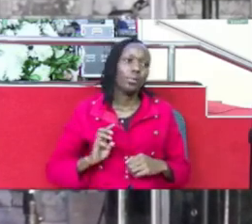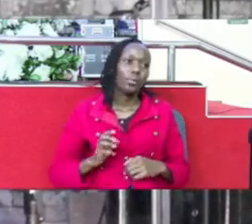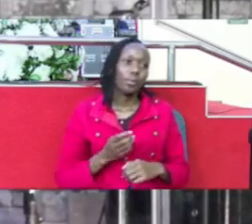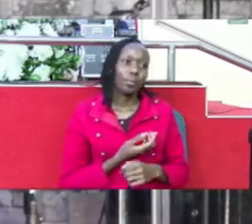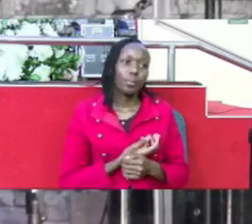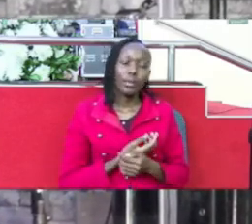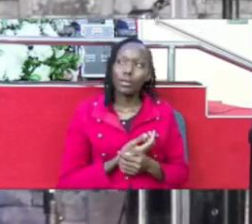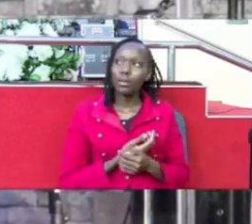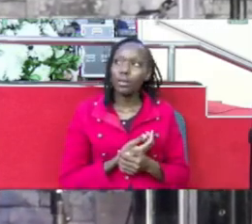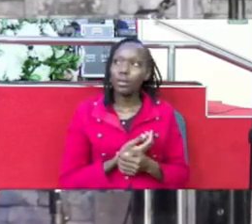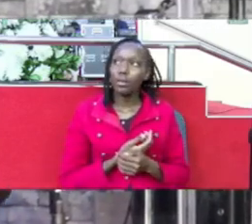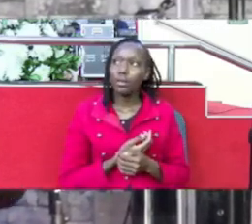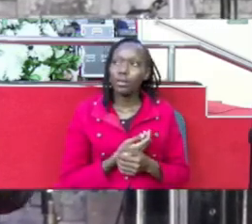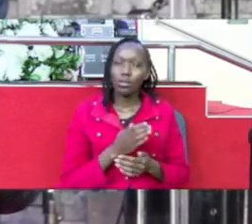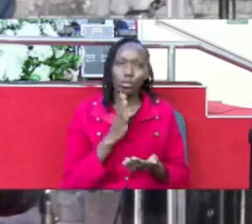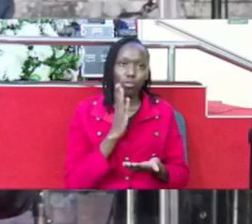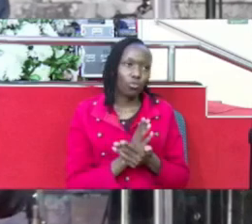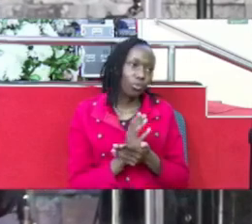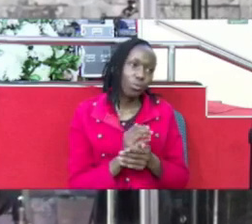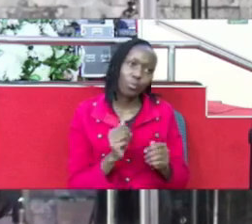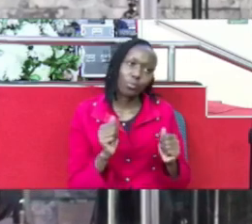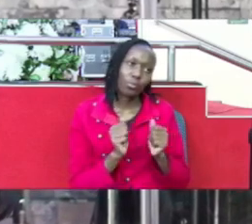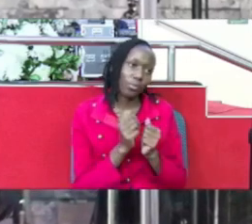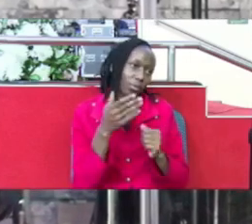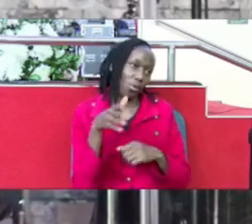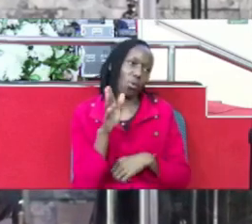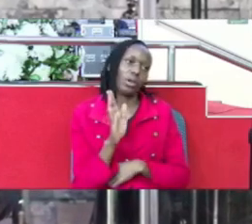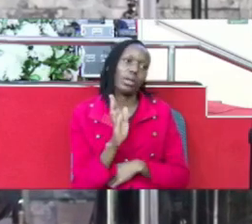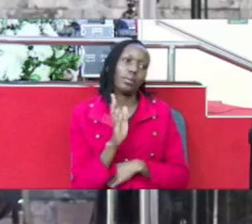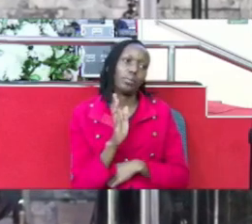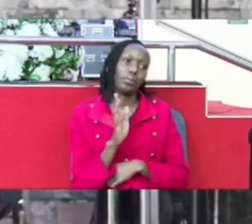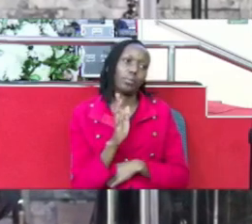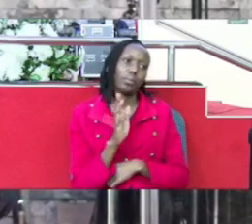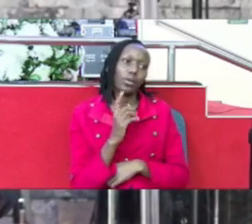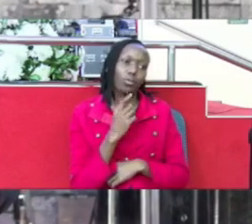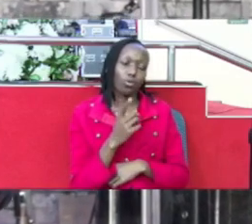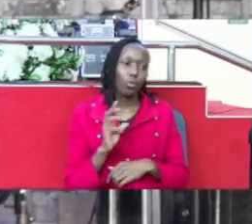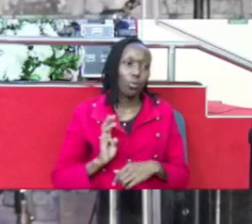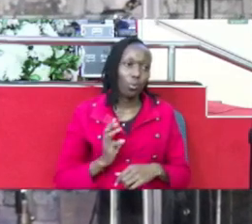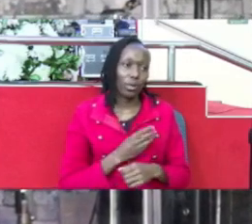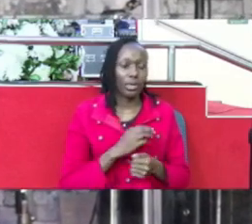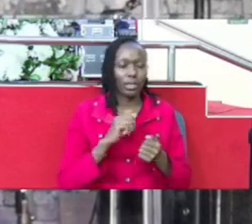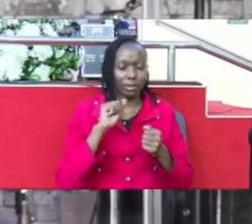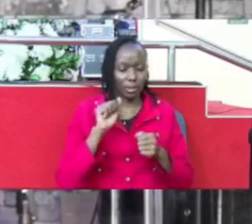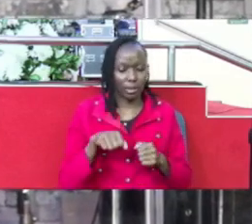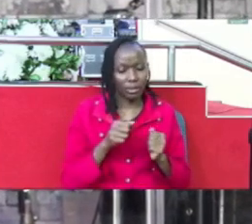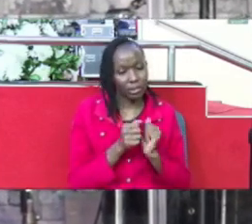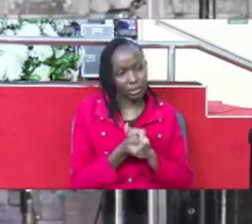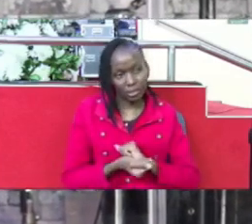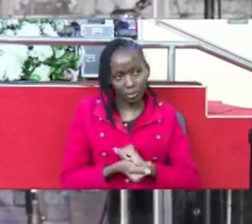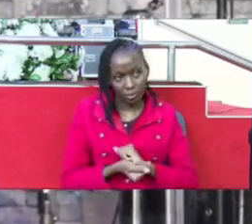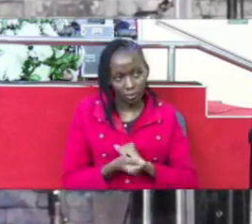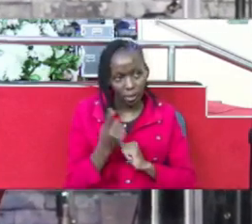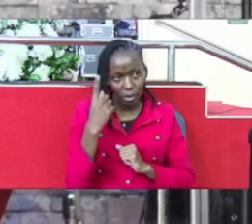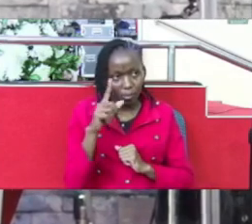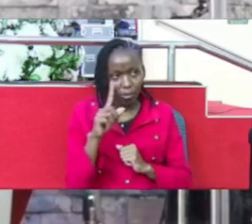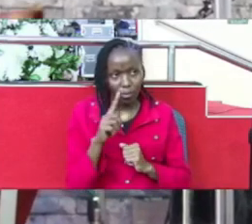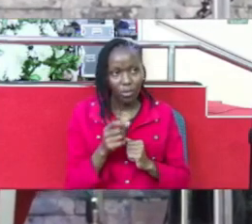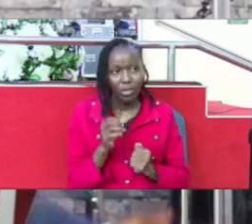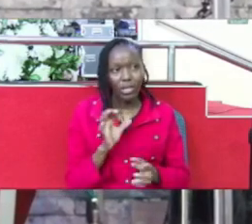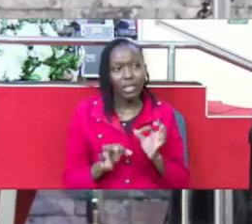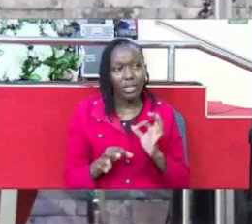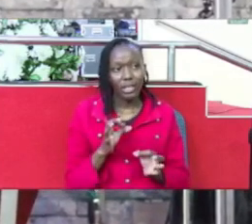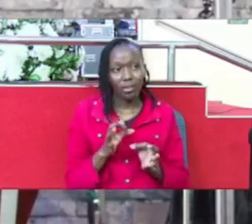that he can transform us. Lazima tukue wenye haki na Mungu ili akaweze kutubadilisha. Because if there is anything that the discipline of